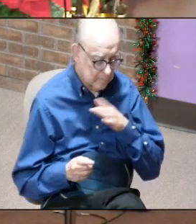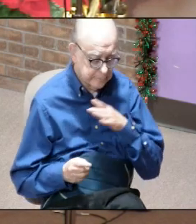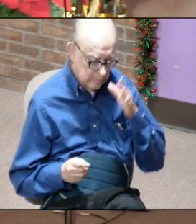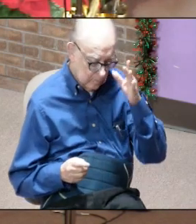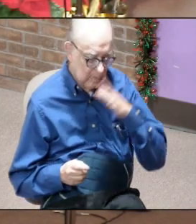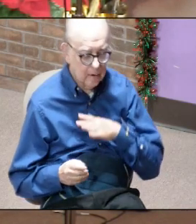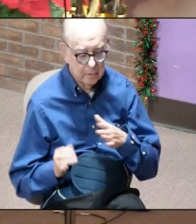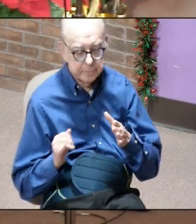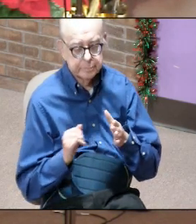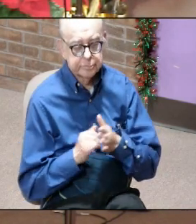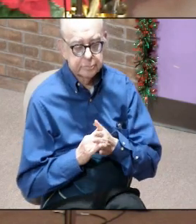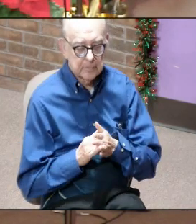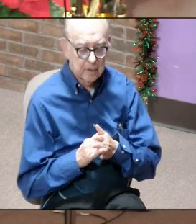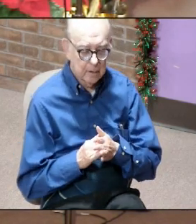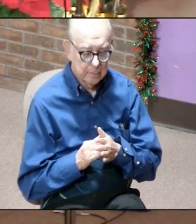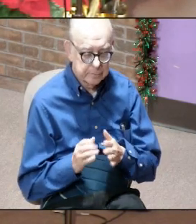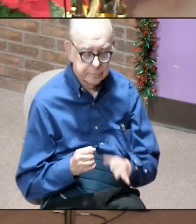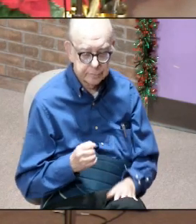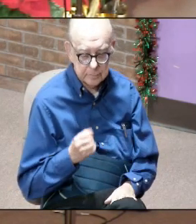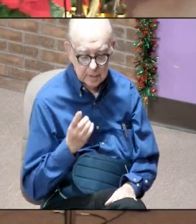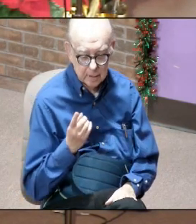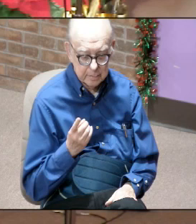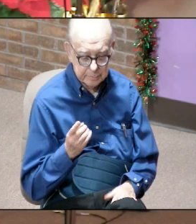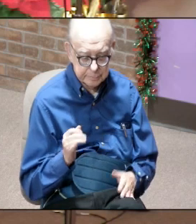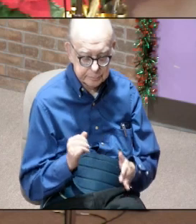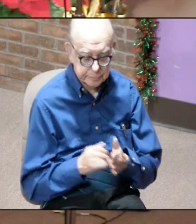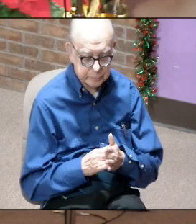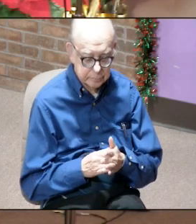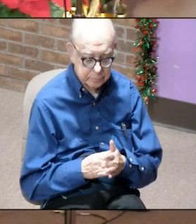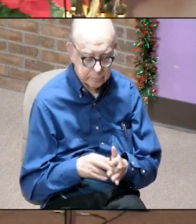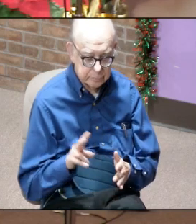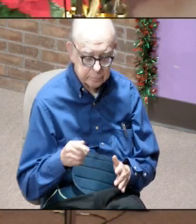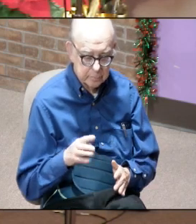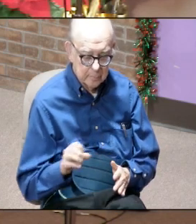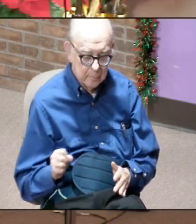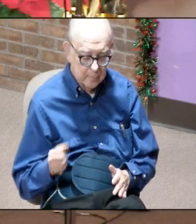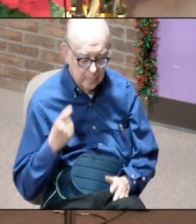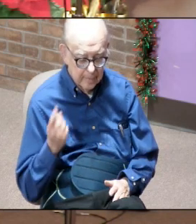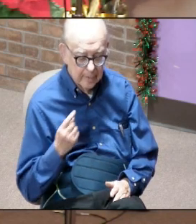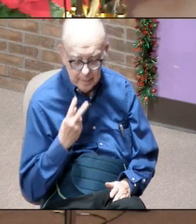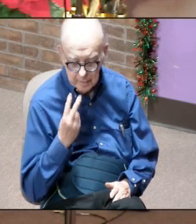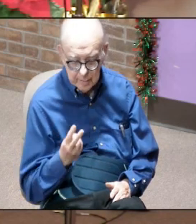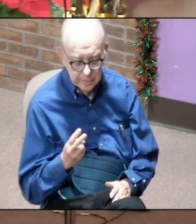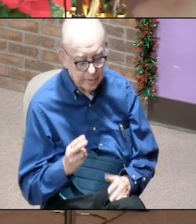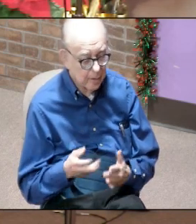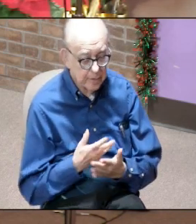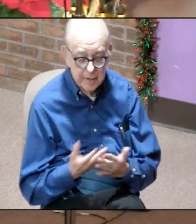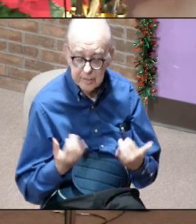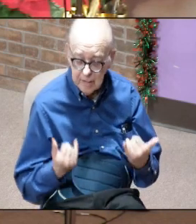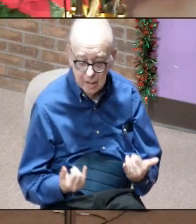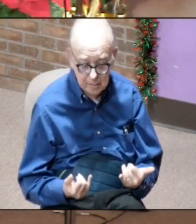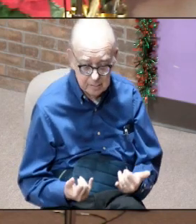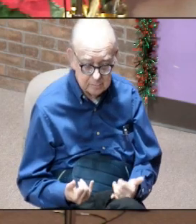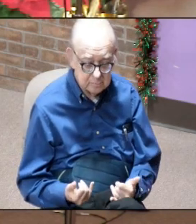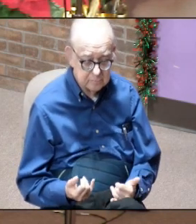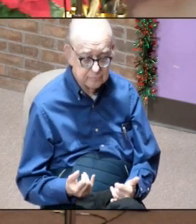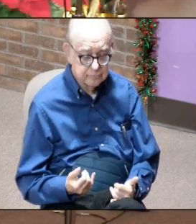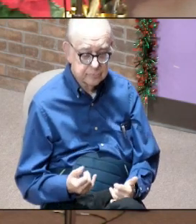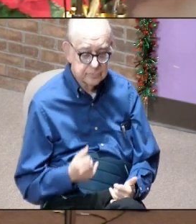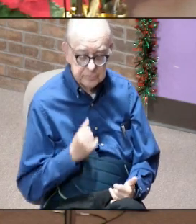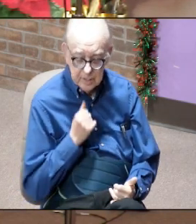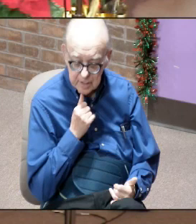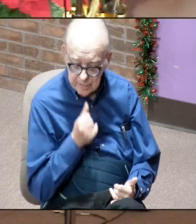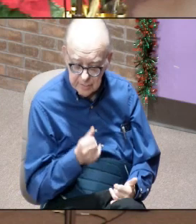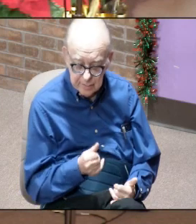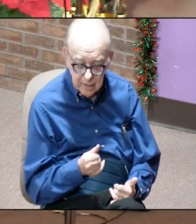gentlemen, what you understand, this is the second seal. You think you've seen it all now? Honey, you ain't